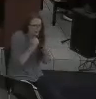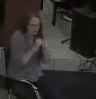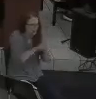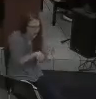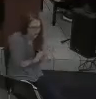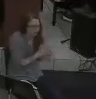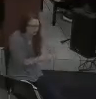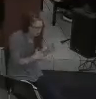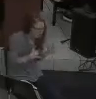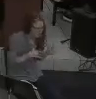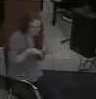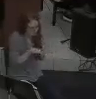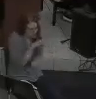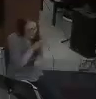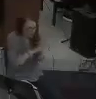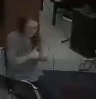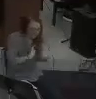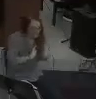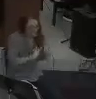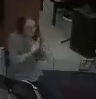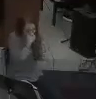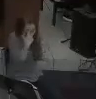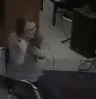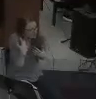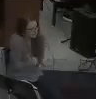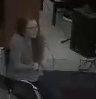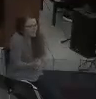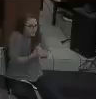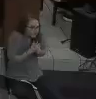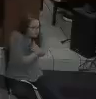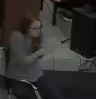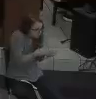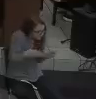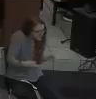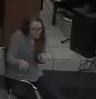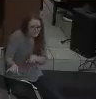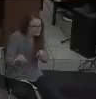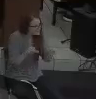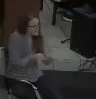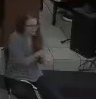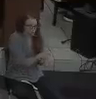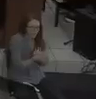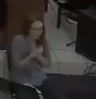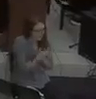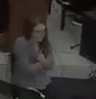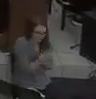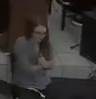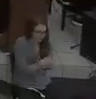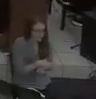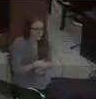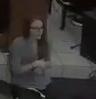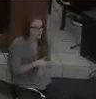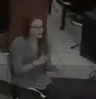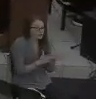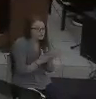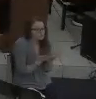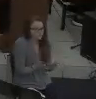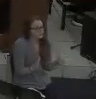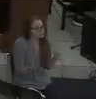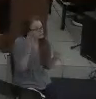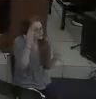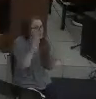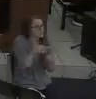and strength, and love your neighbor as yourself. Jesus knew that the only thing greater